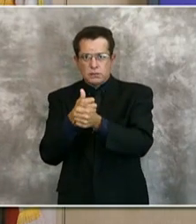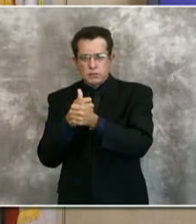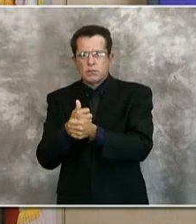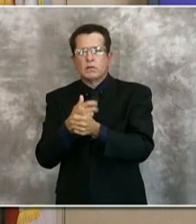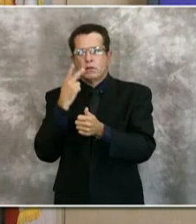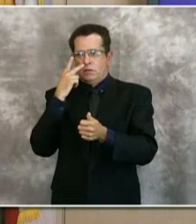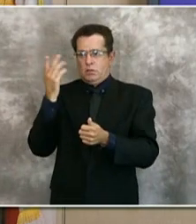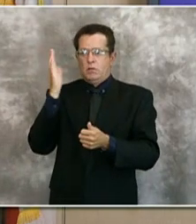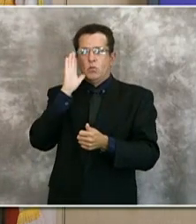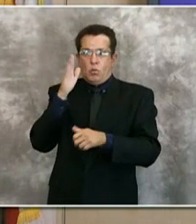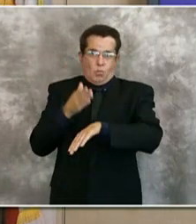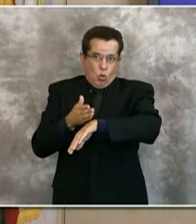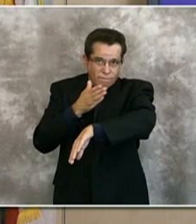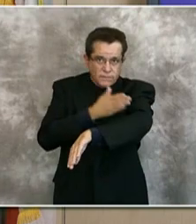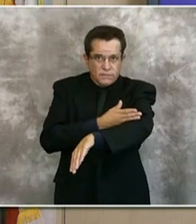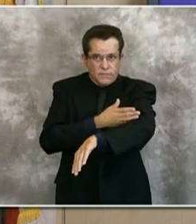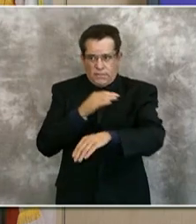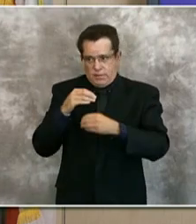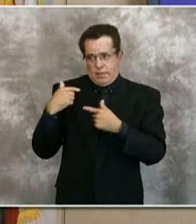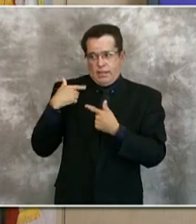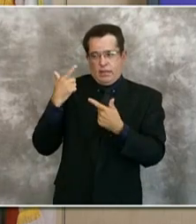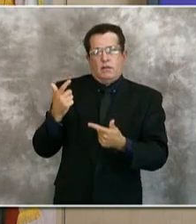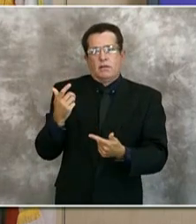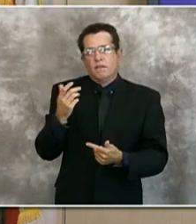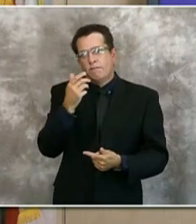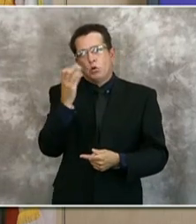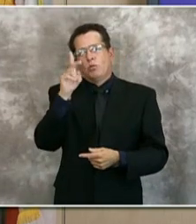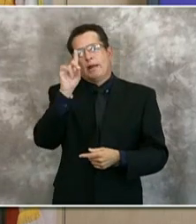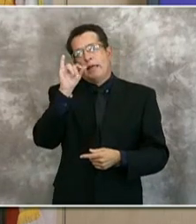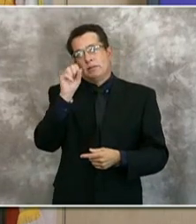of those changes over the last couple of days and weeks.